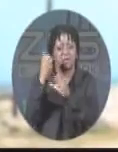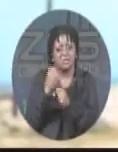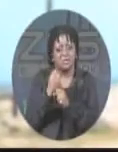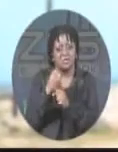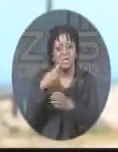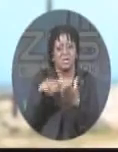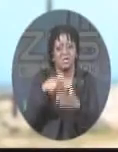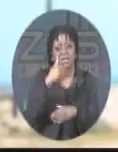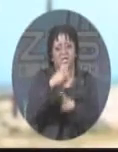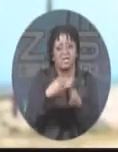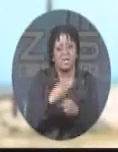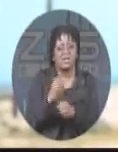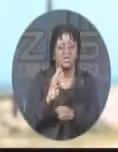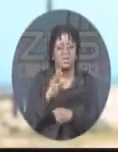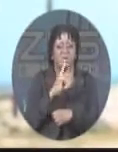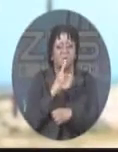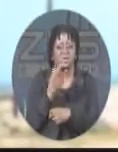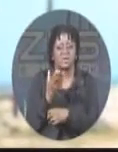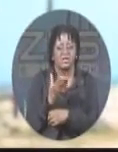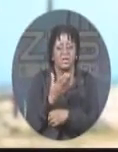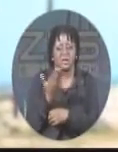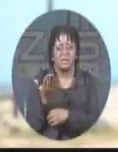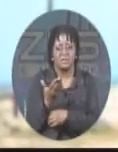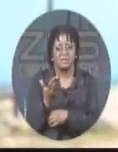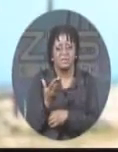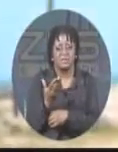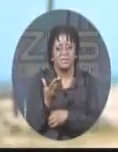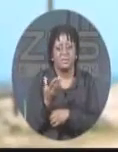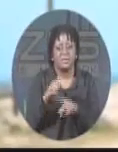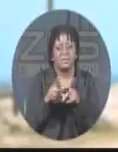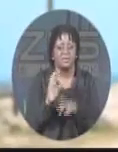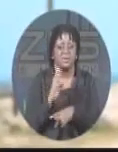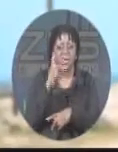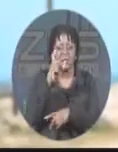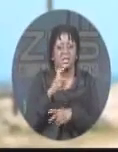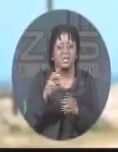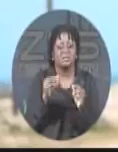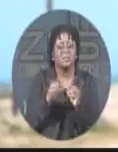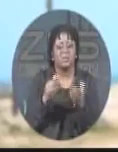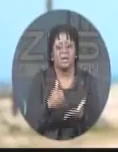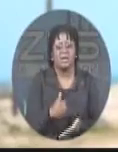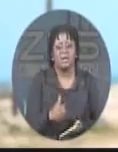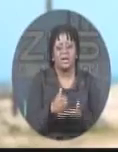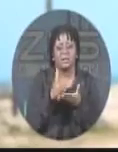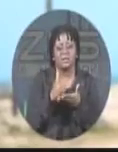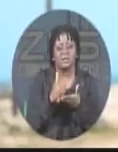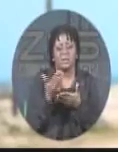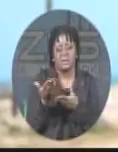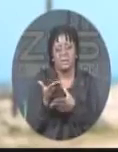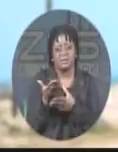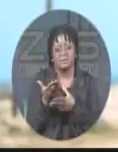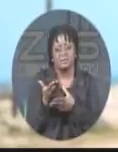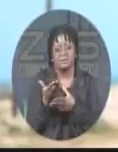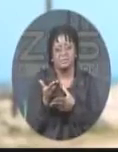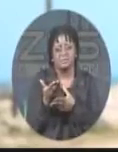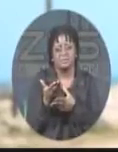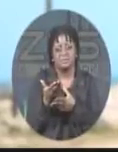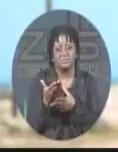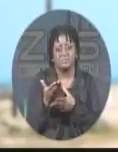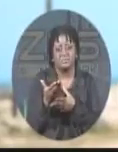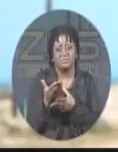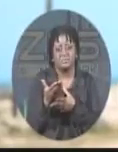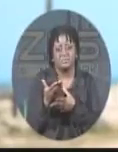in the years that we was around. But we need a lot more help over this side because